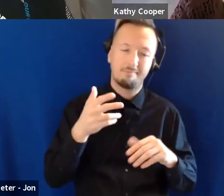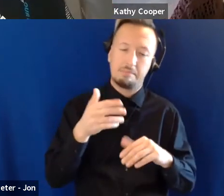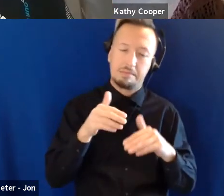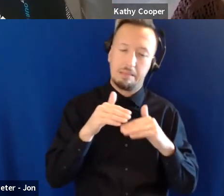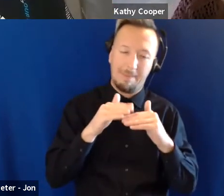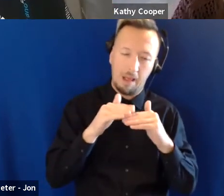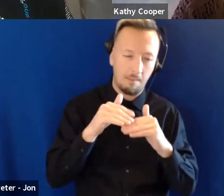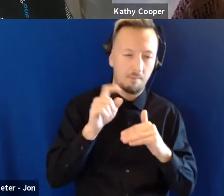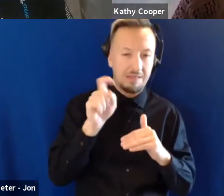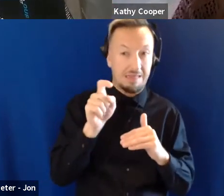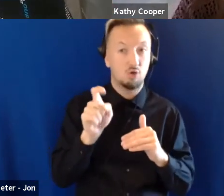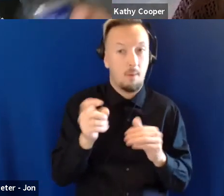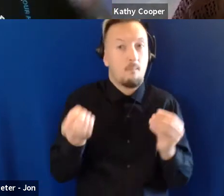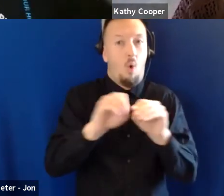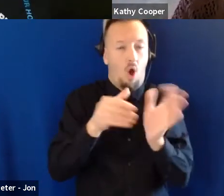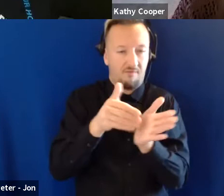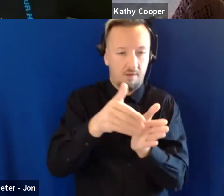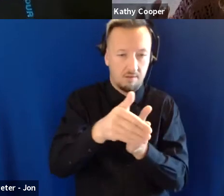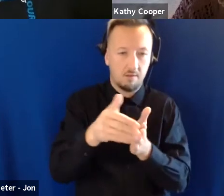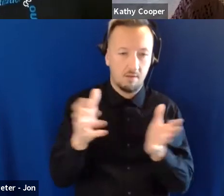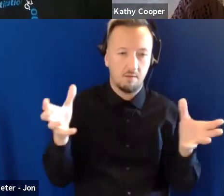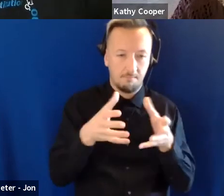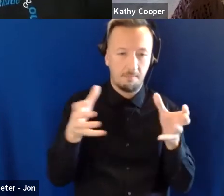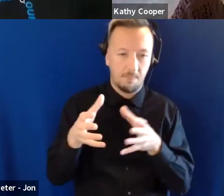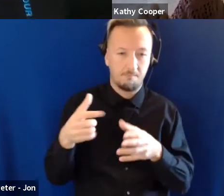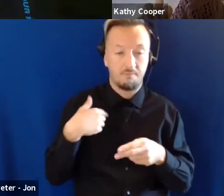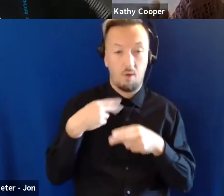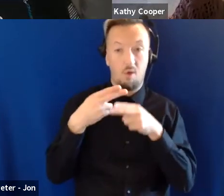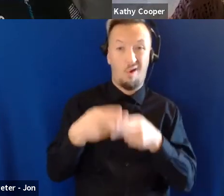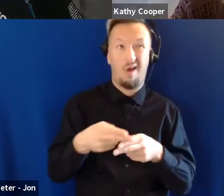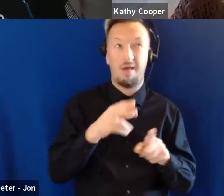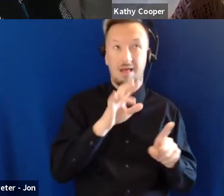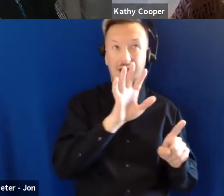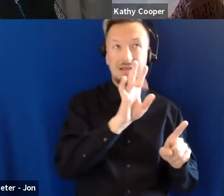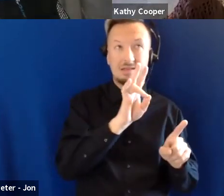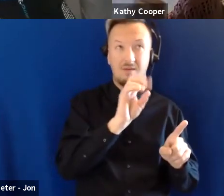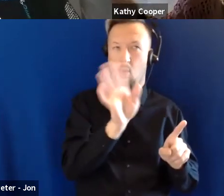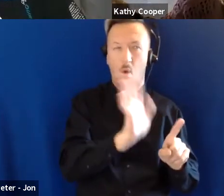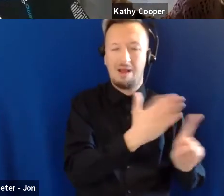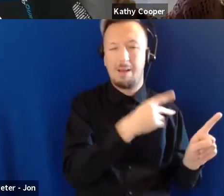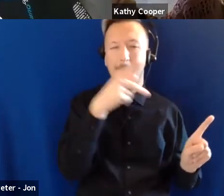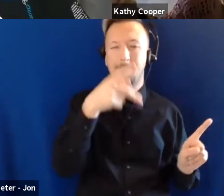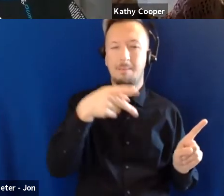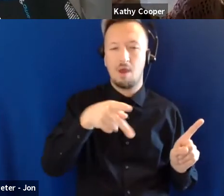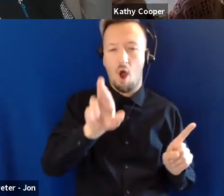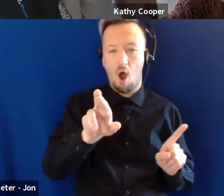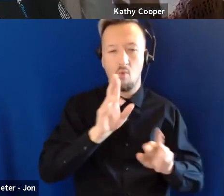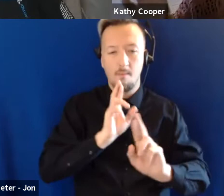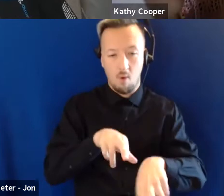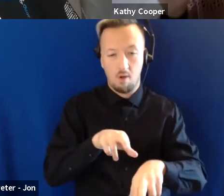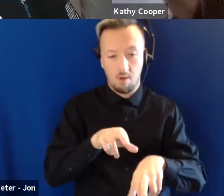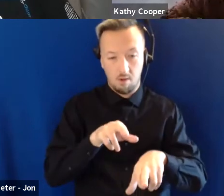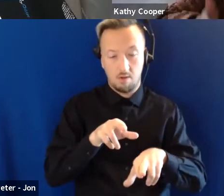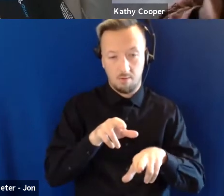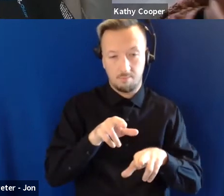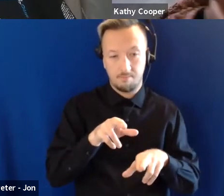often. We have to help with this, I want to call it the 704, but it's the PPR report. There's